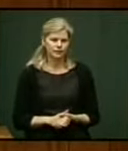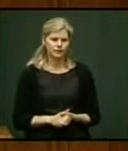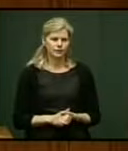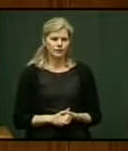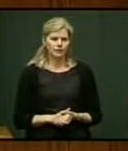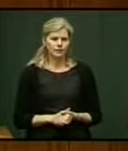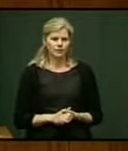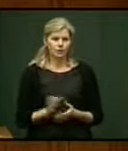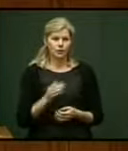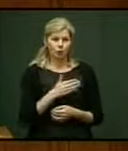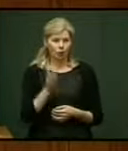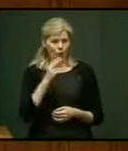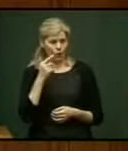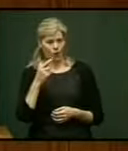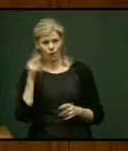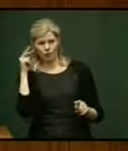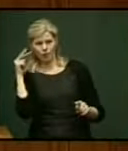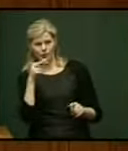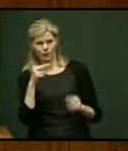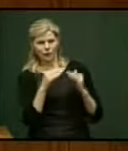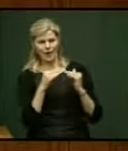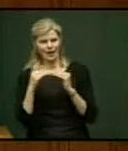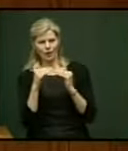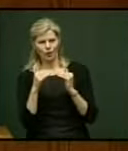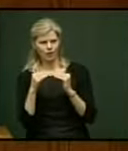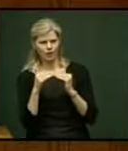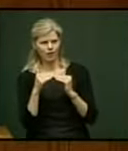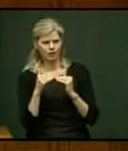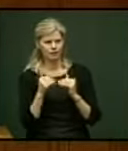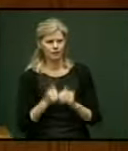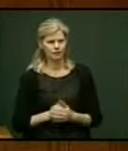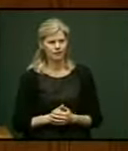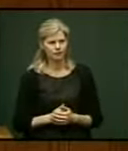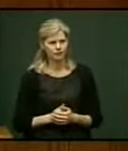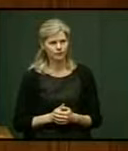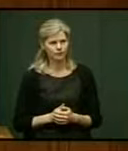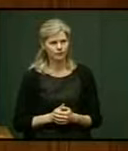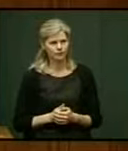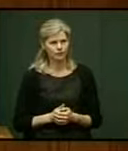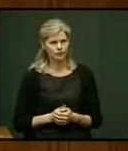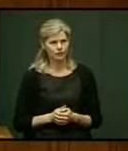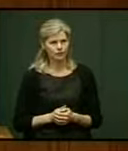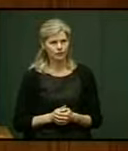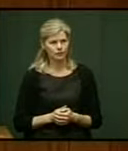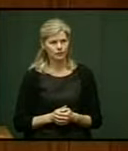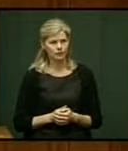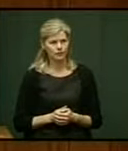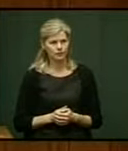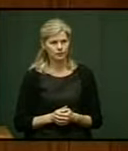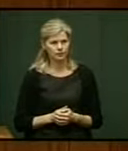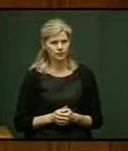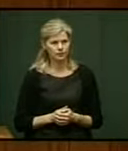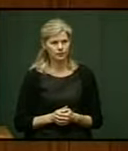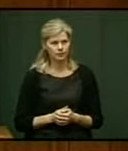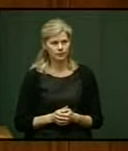not favoring certain points of view just because they are powerful or have claims to expertise, and by having more people involved in the debate,